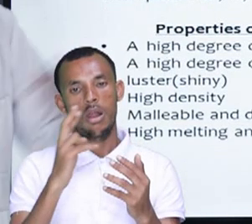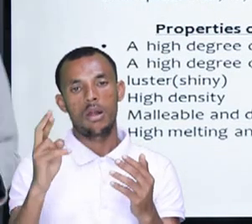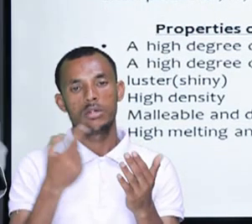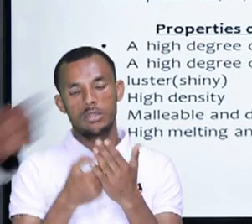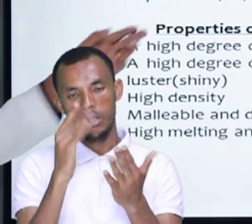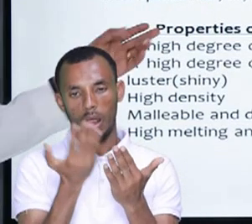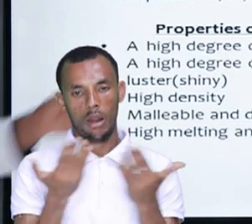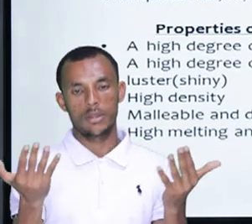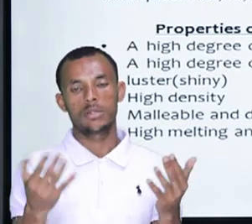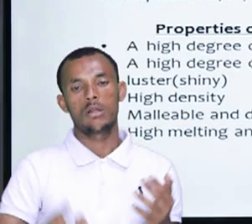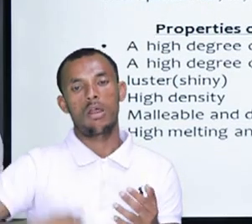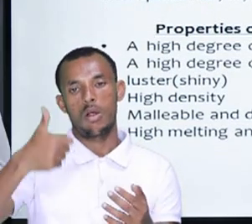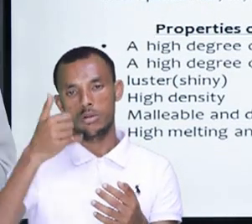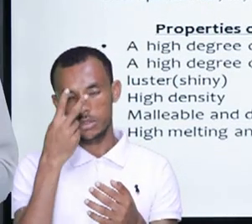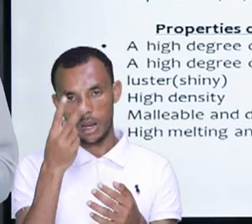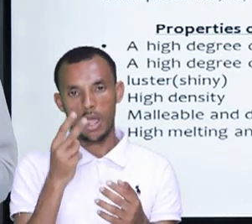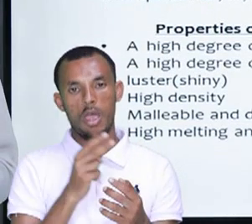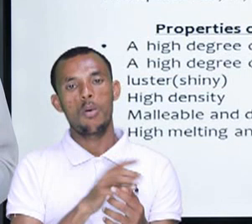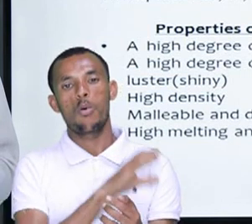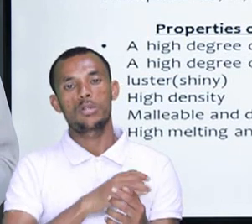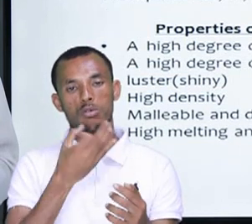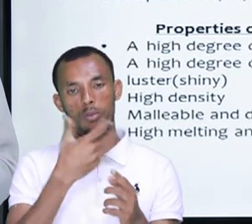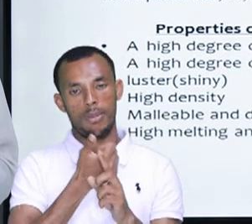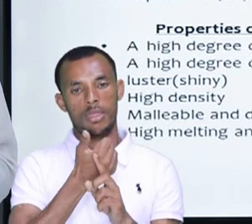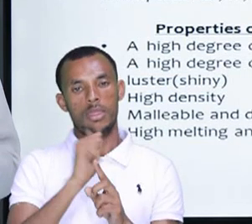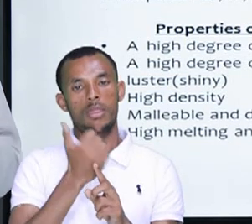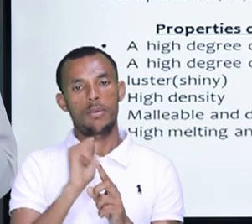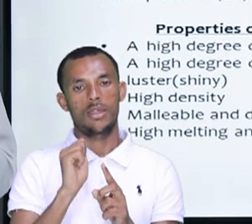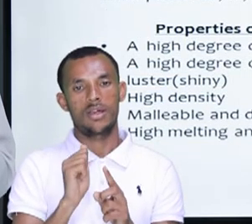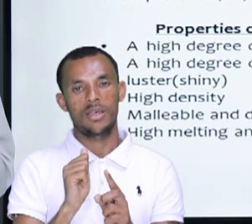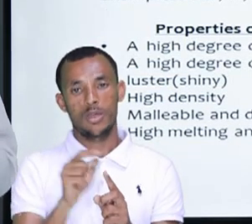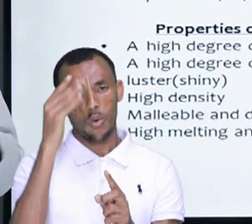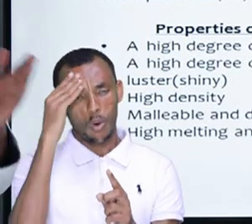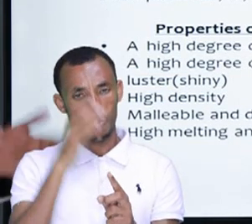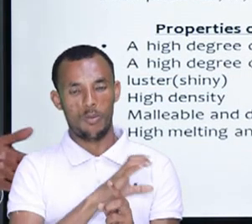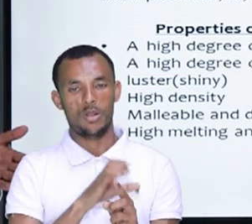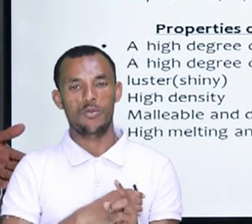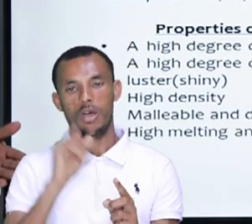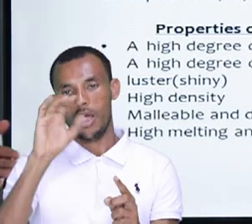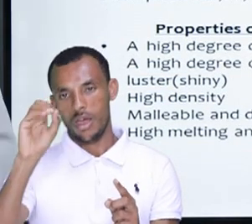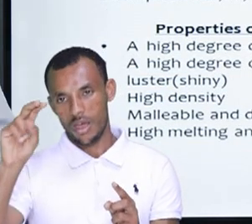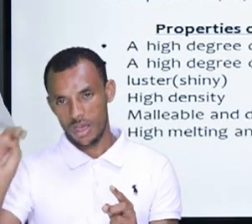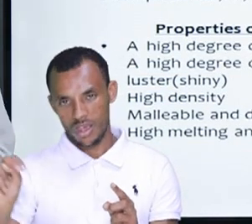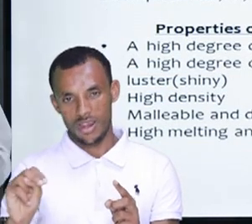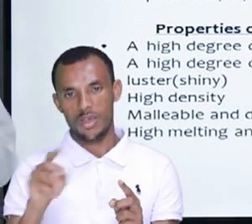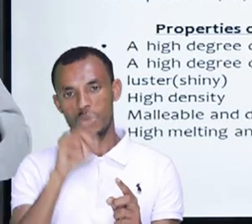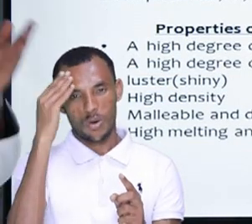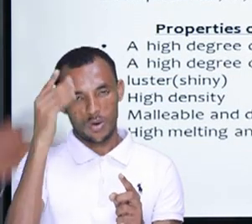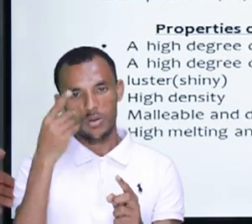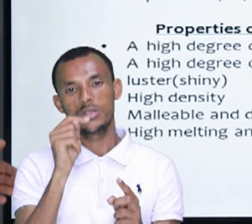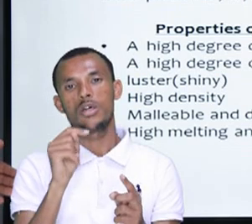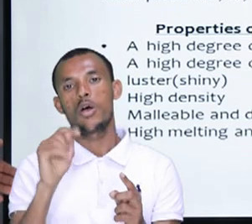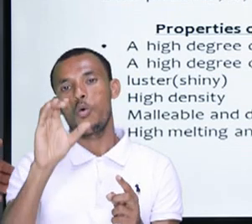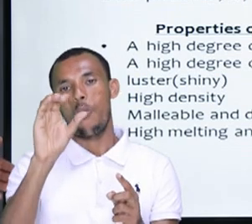these elements. The other one is properties of metals. Students, you know the properties of ionic compound. You know the properties of